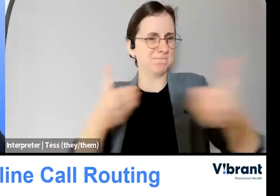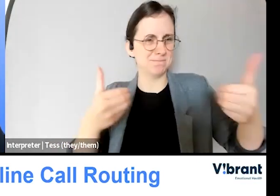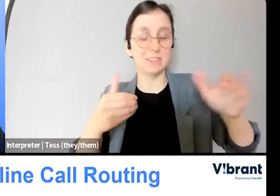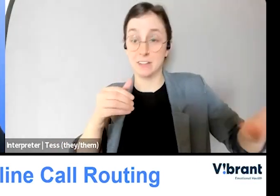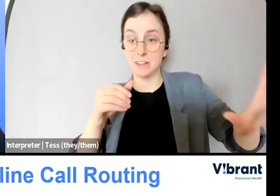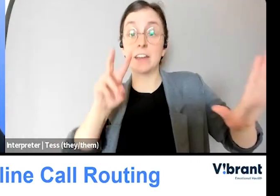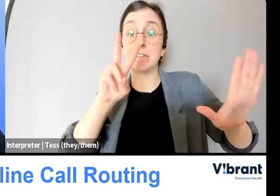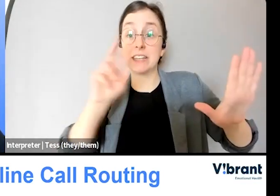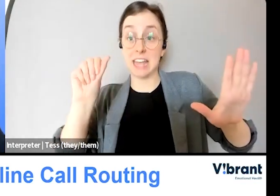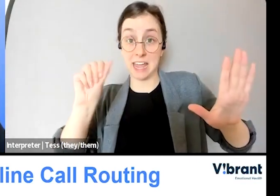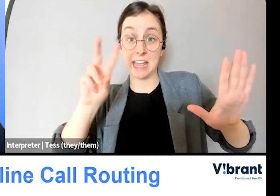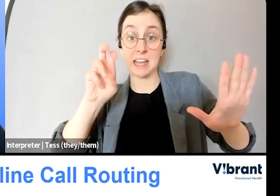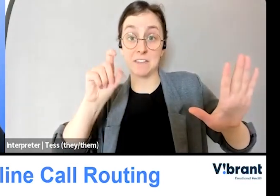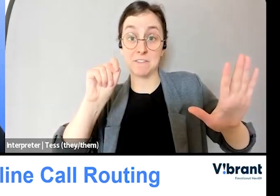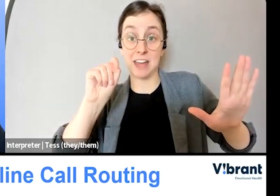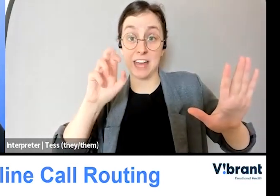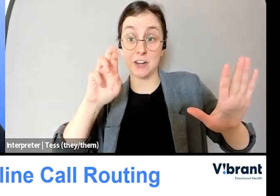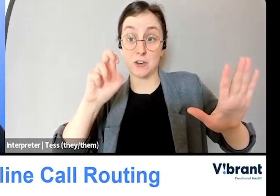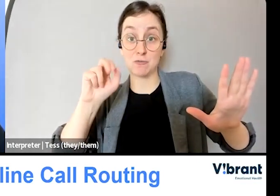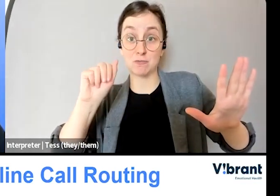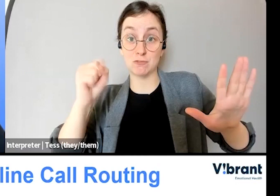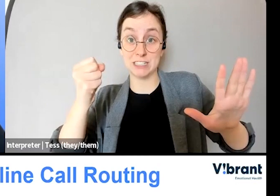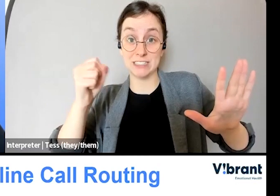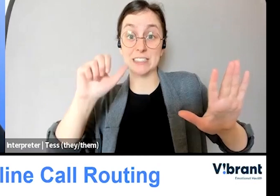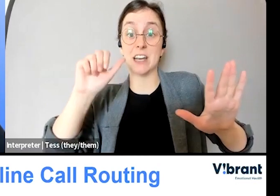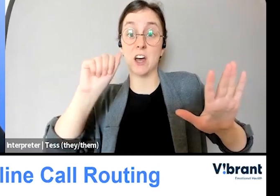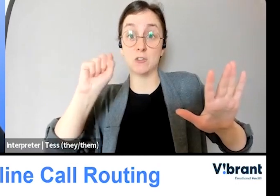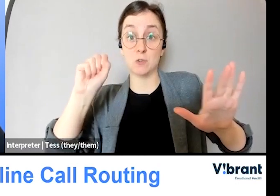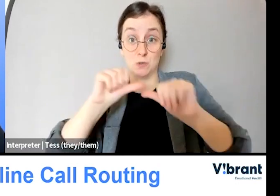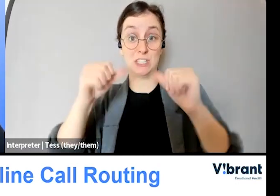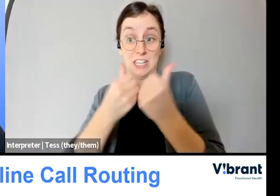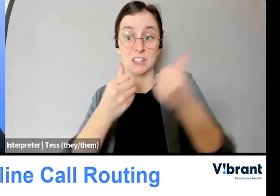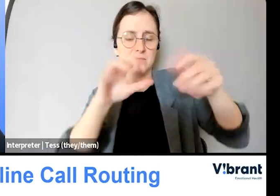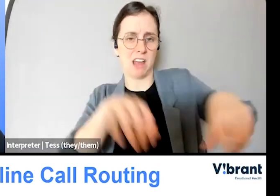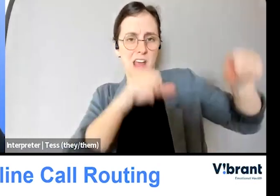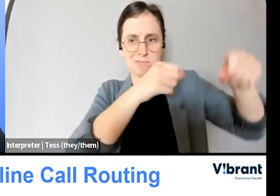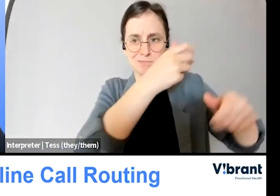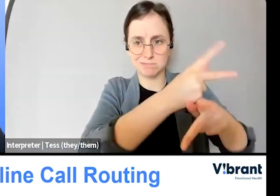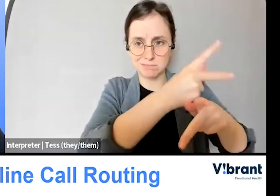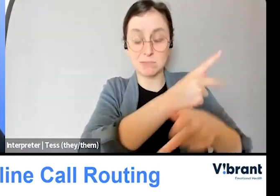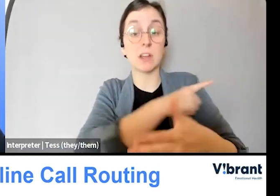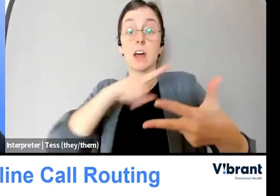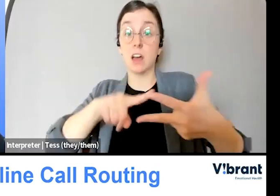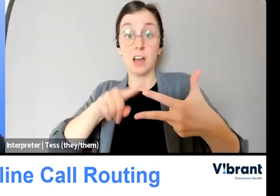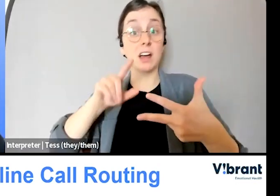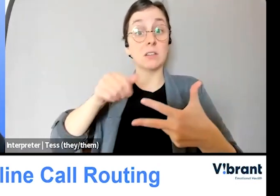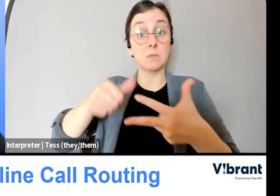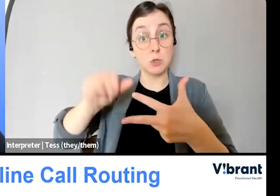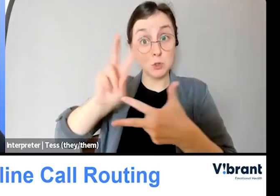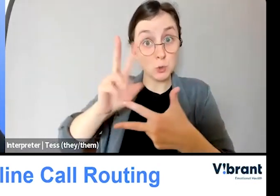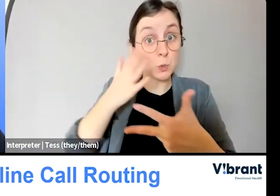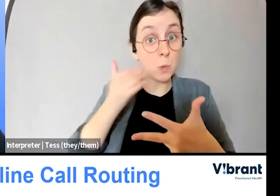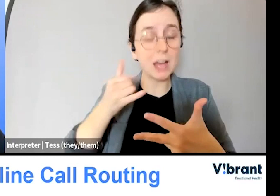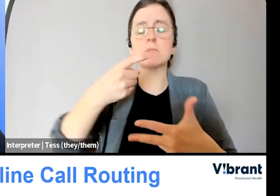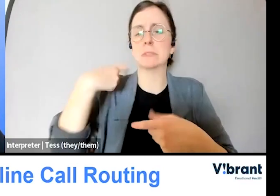VA. You have the option to press 2 if you are a Spanish speaker or prefer to speak Spanish and you're routed